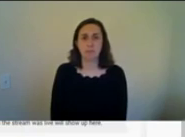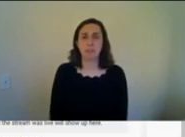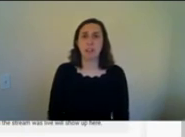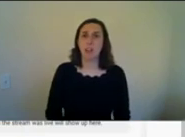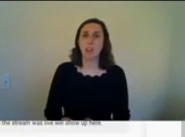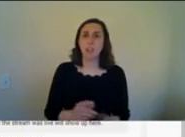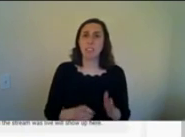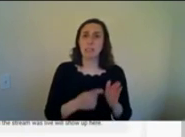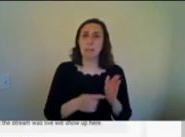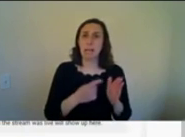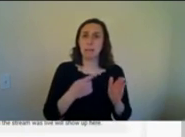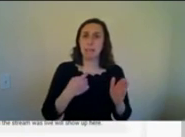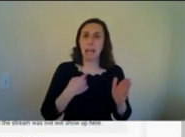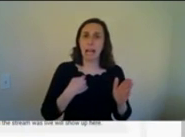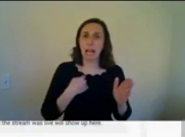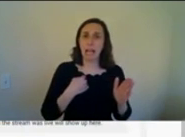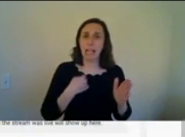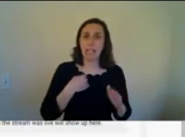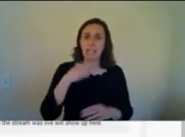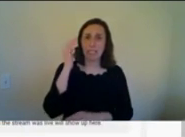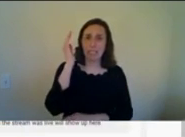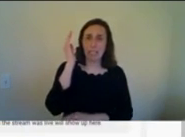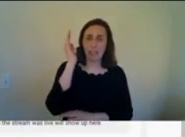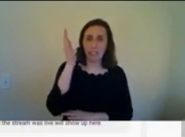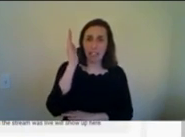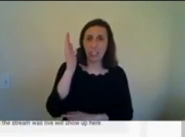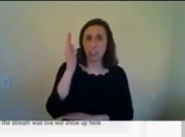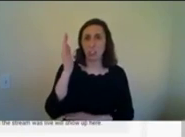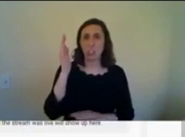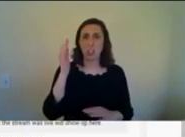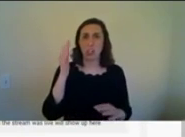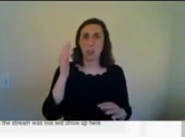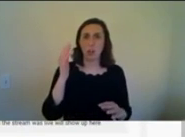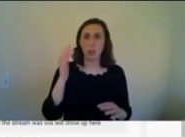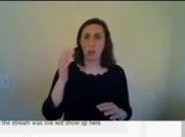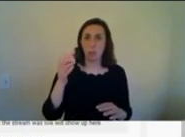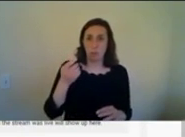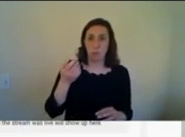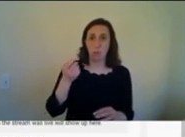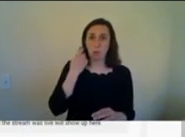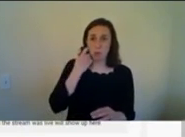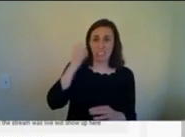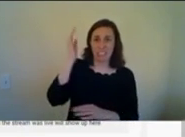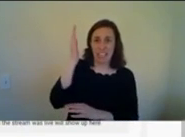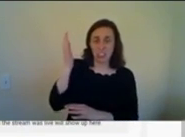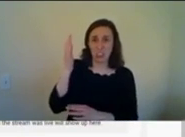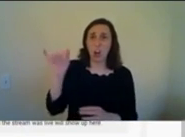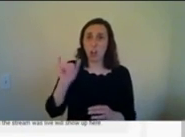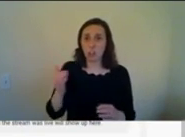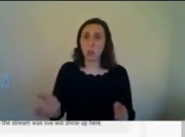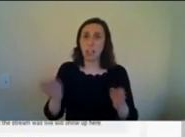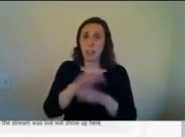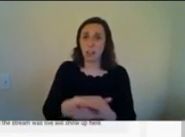end of 2.1. At the end of 2.4, because it talks about